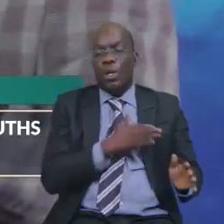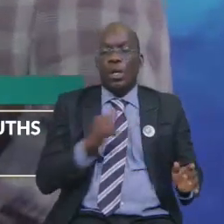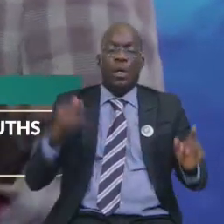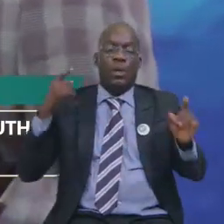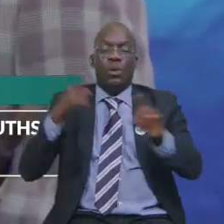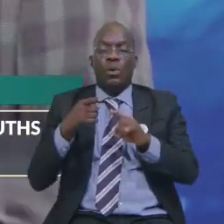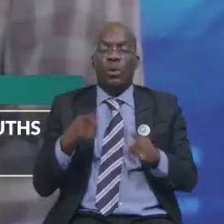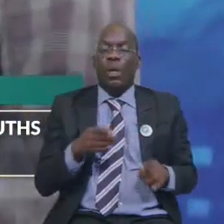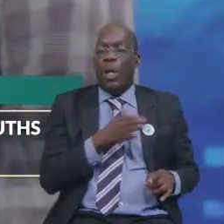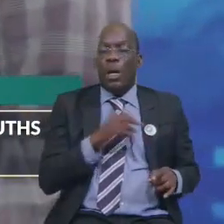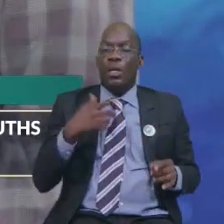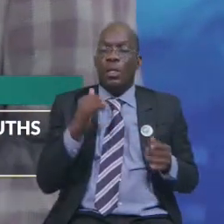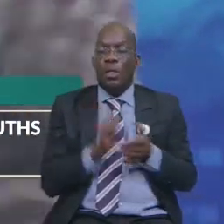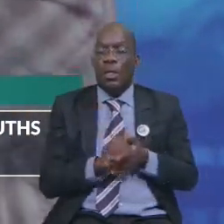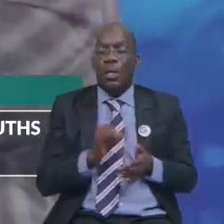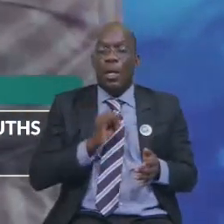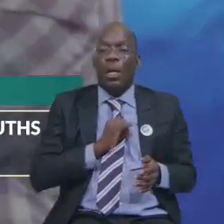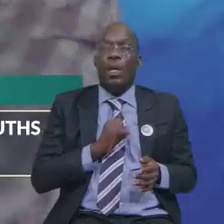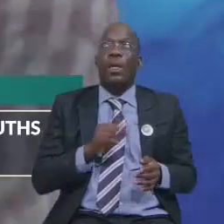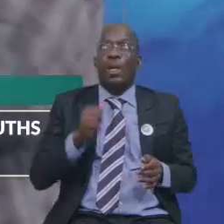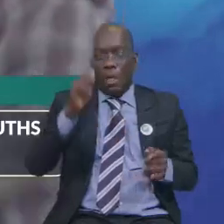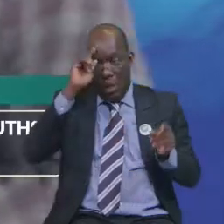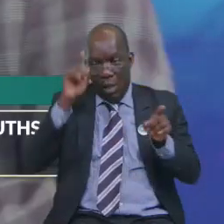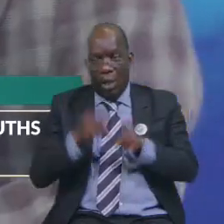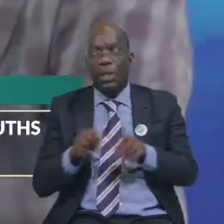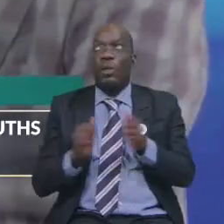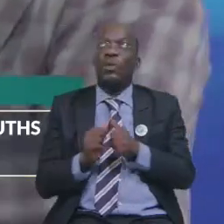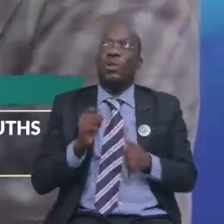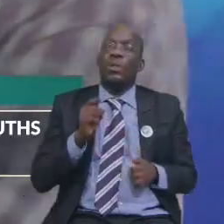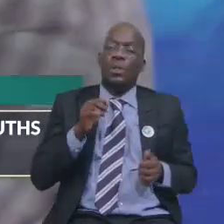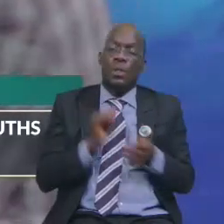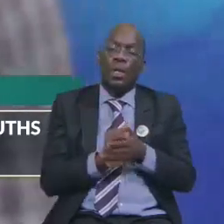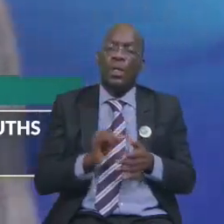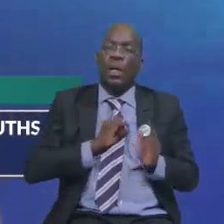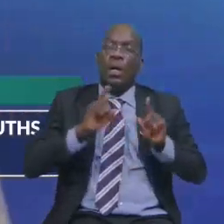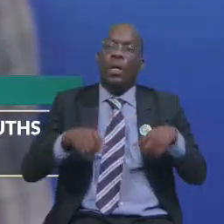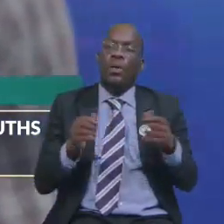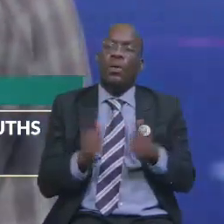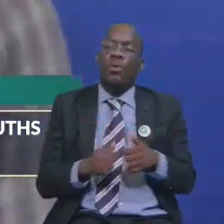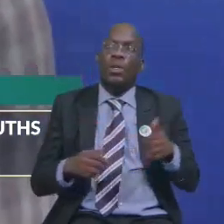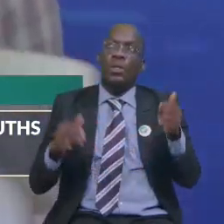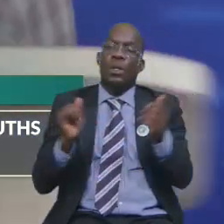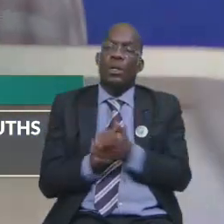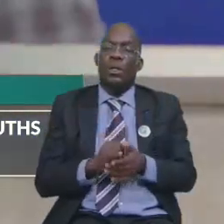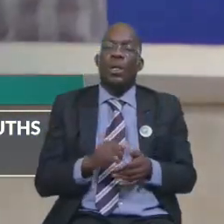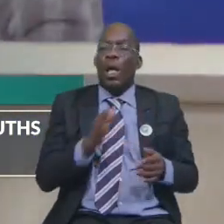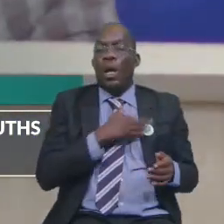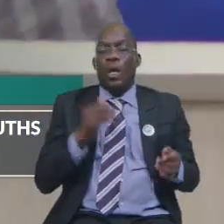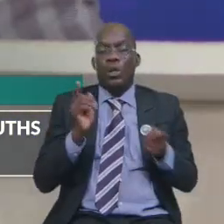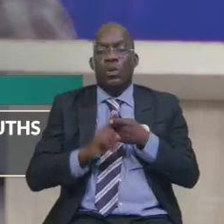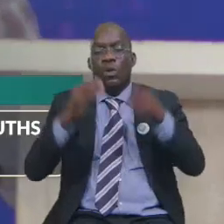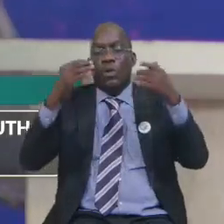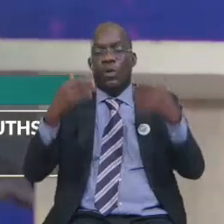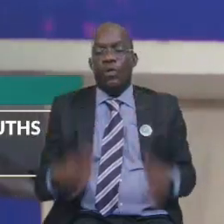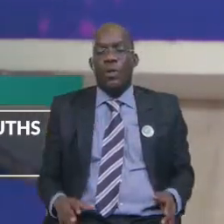align with that. I agree with that. I go with that. And to finish his